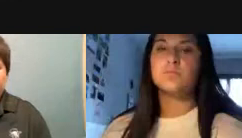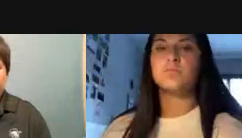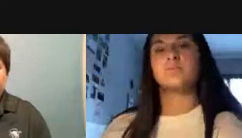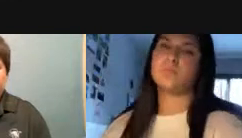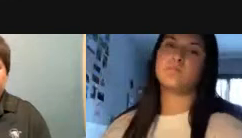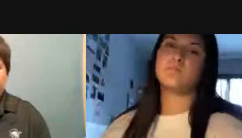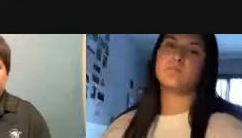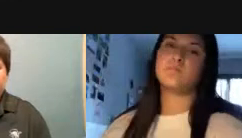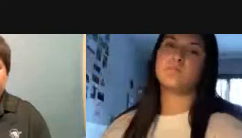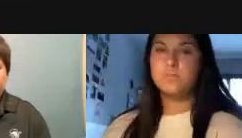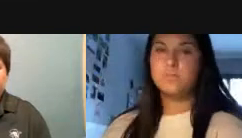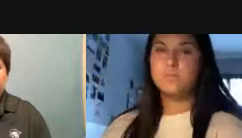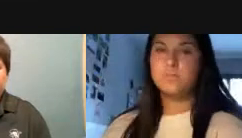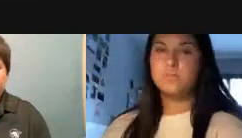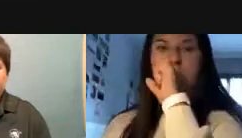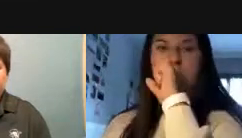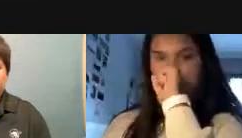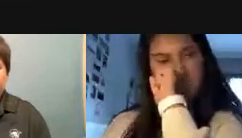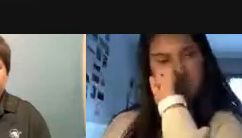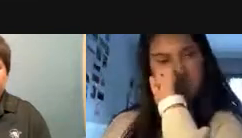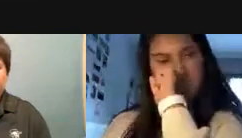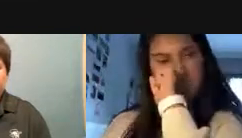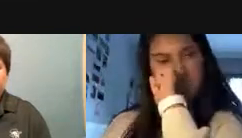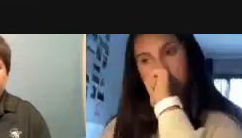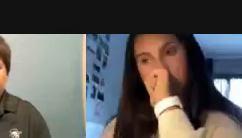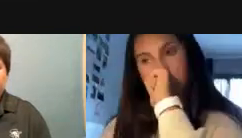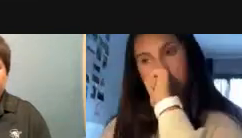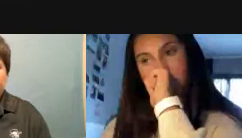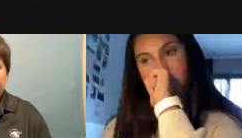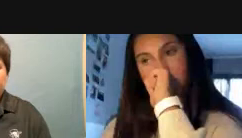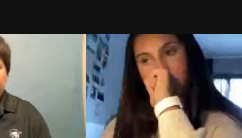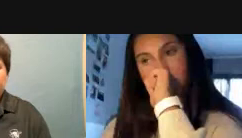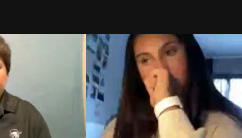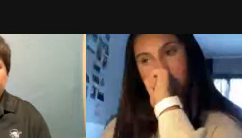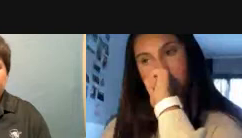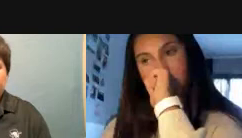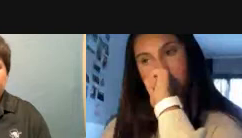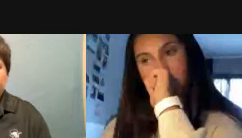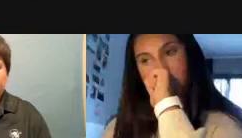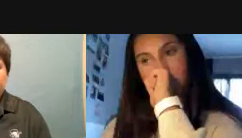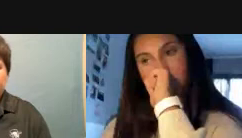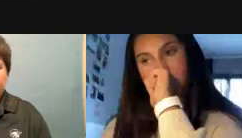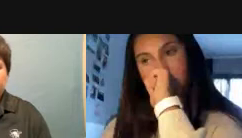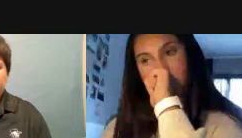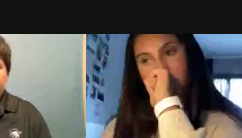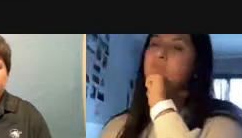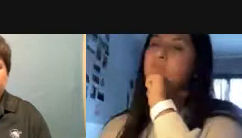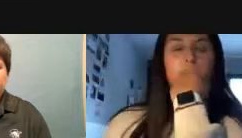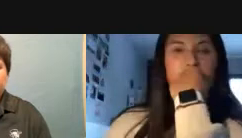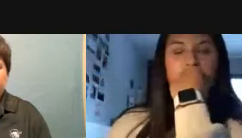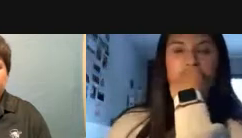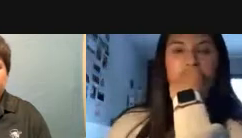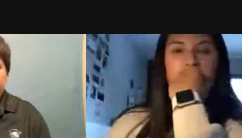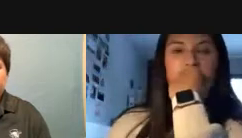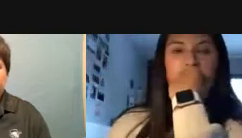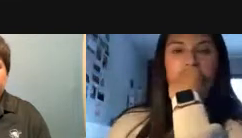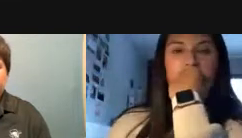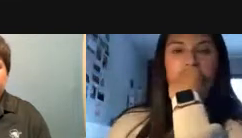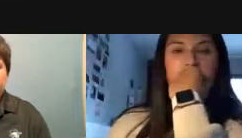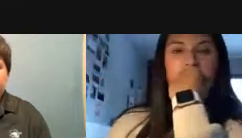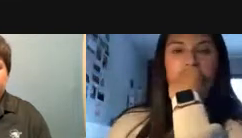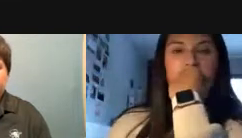to their profession. So I want to finish up with this idea of secondary trauma, which many of your teachers experience, many of your educators